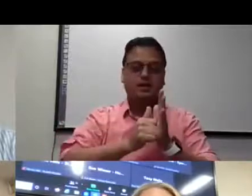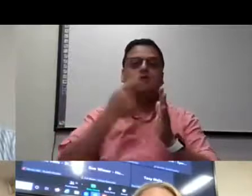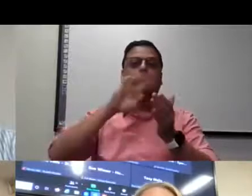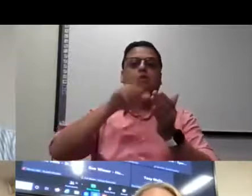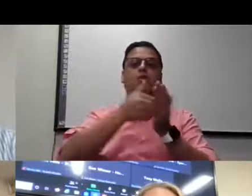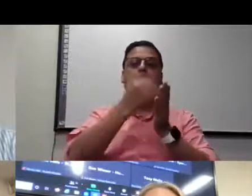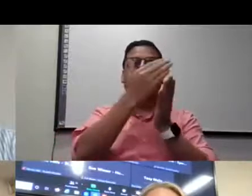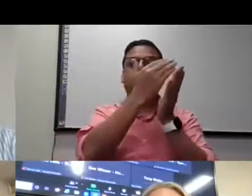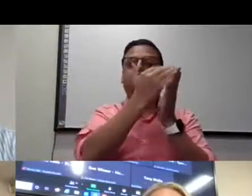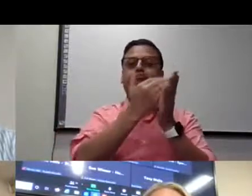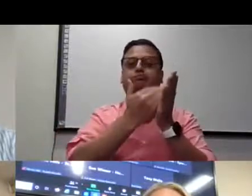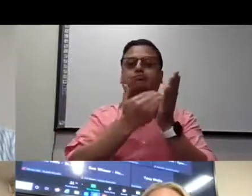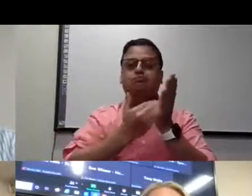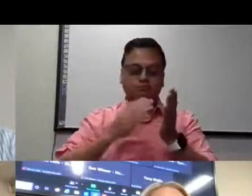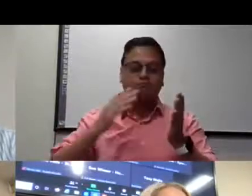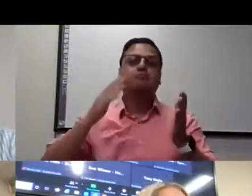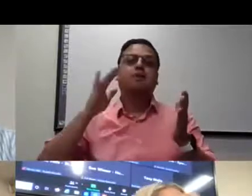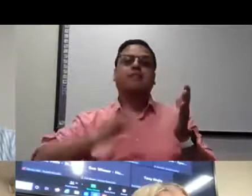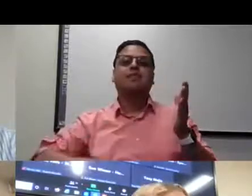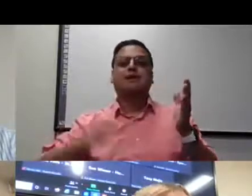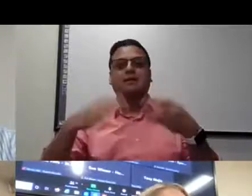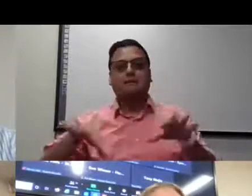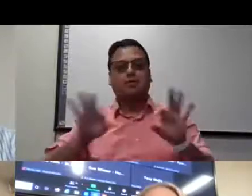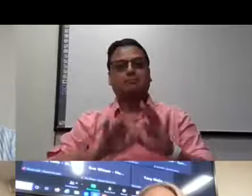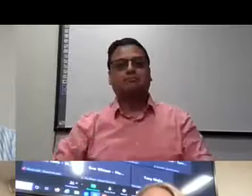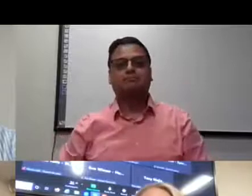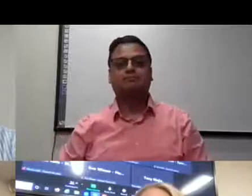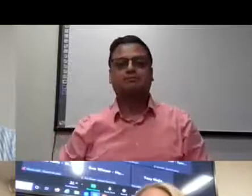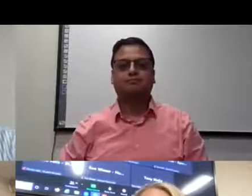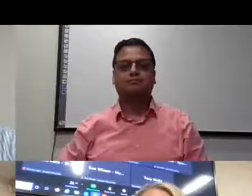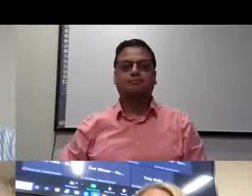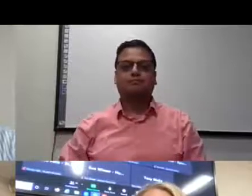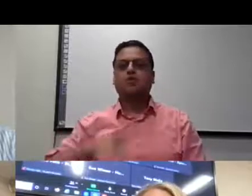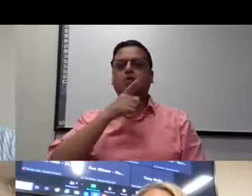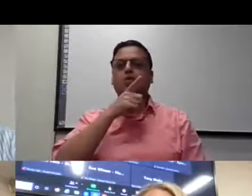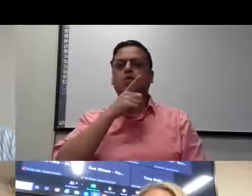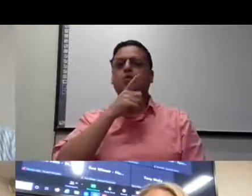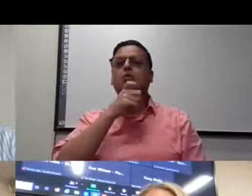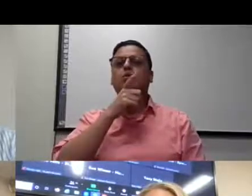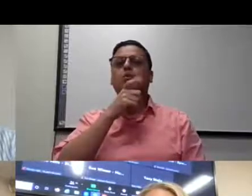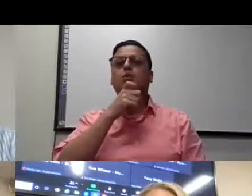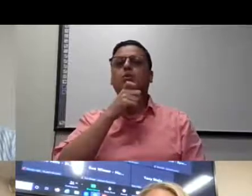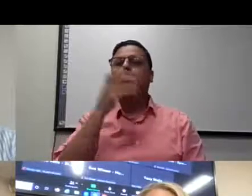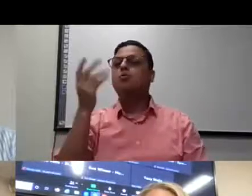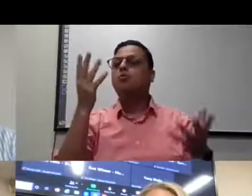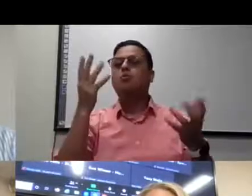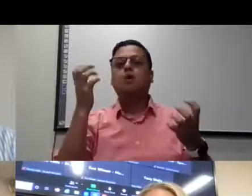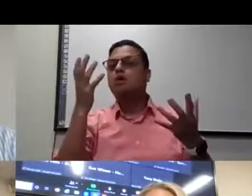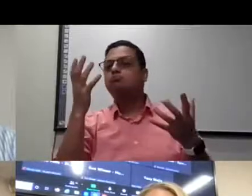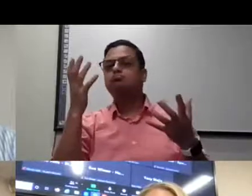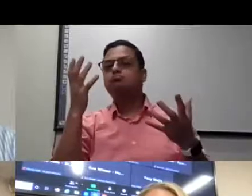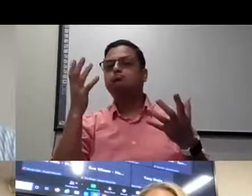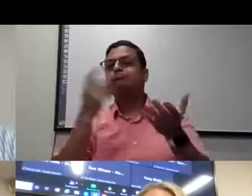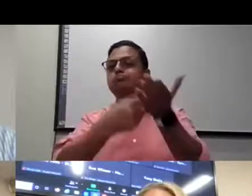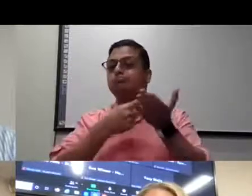of any recommended consent item is appropriate. Does any member of the board want to pull an item? I see